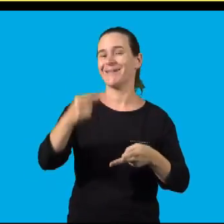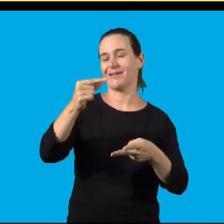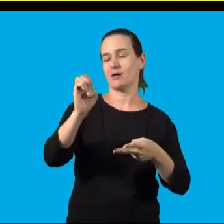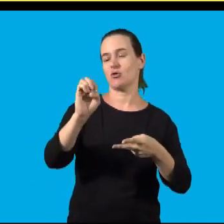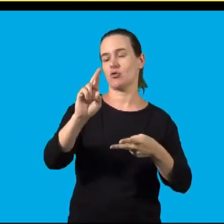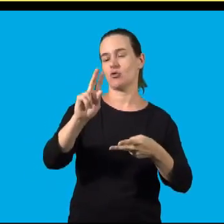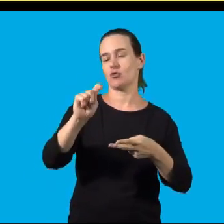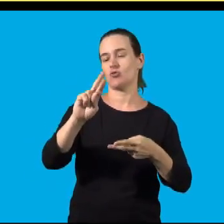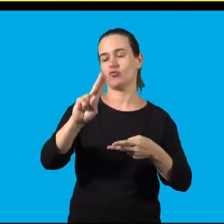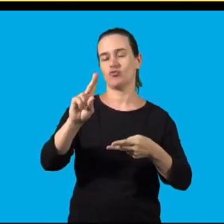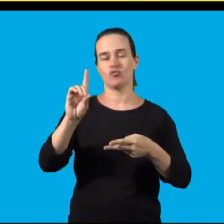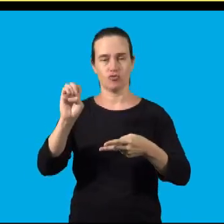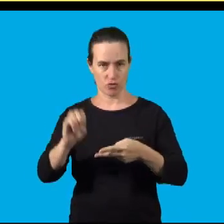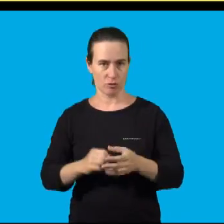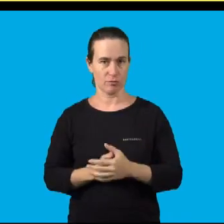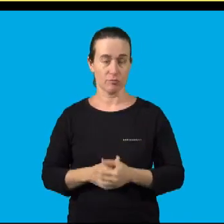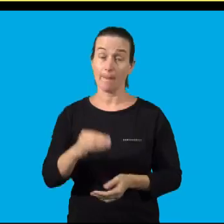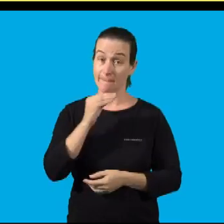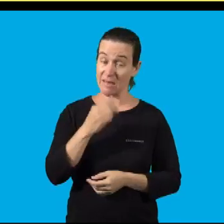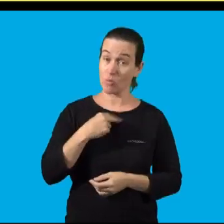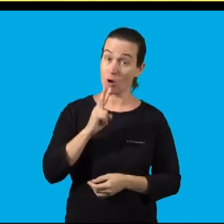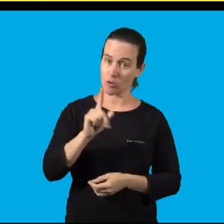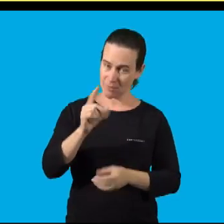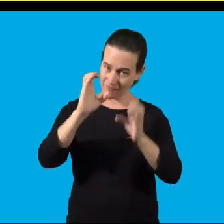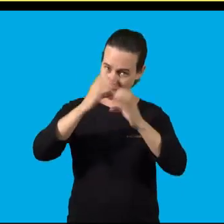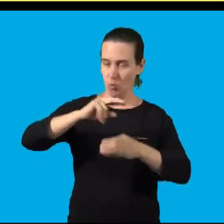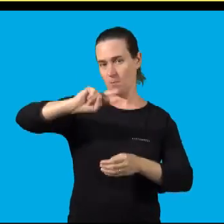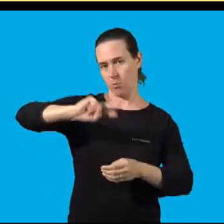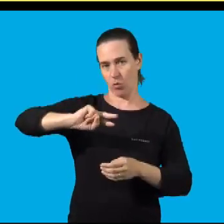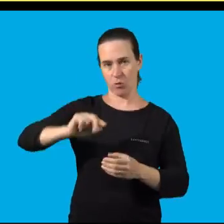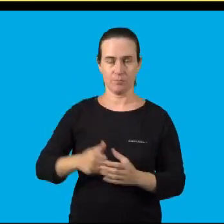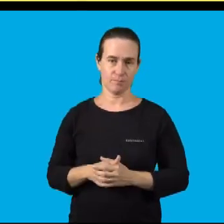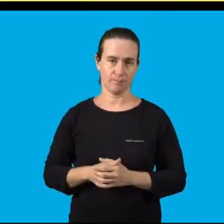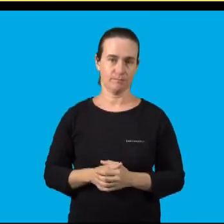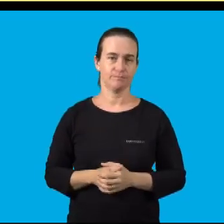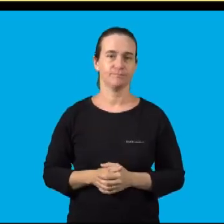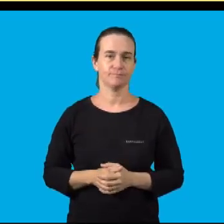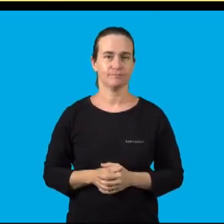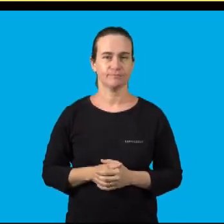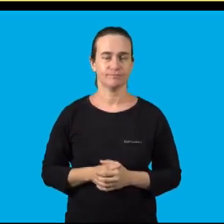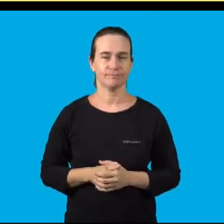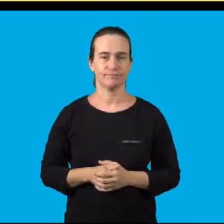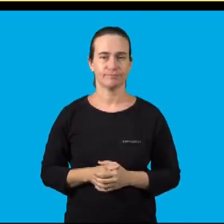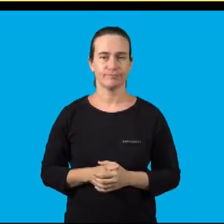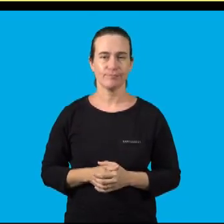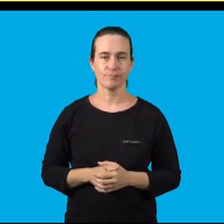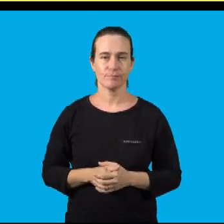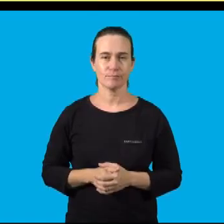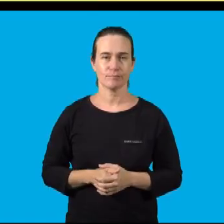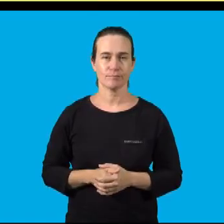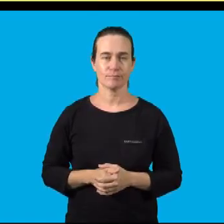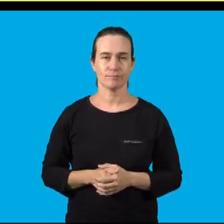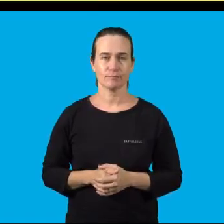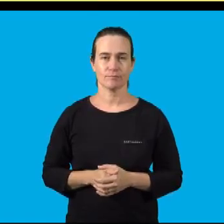and Gertrude. So for our answer, we must refer to both. Okay,